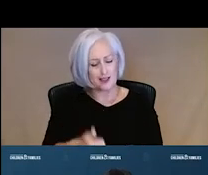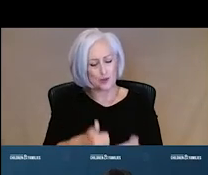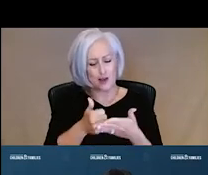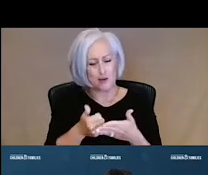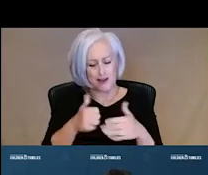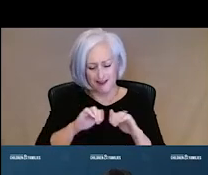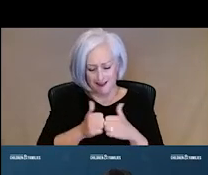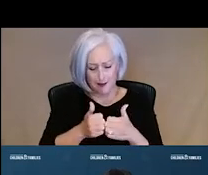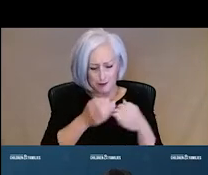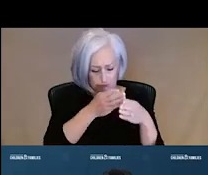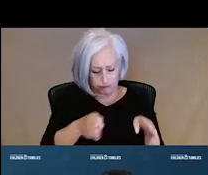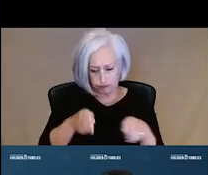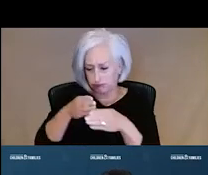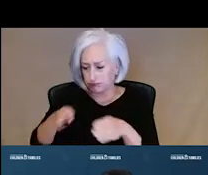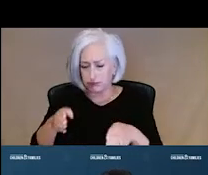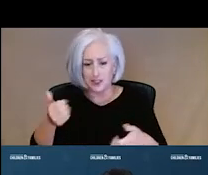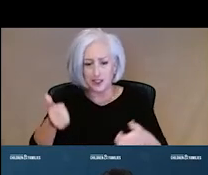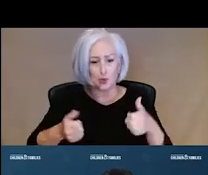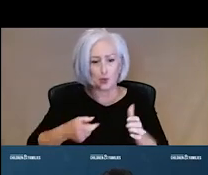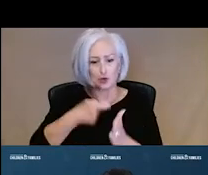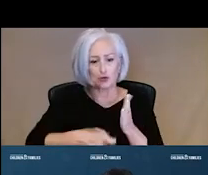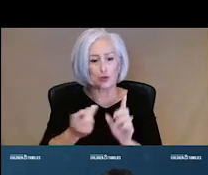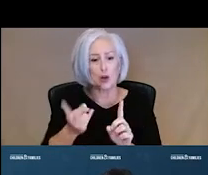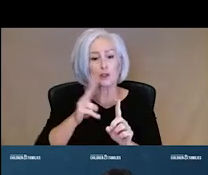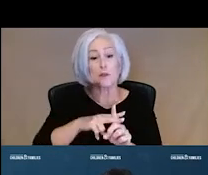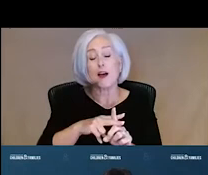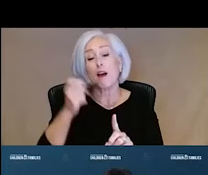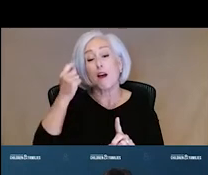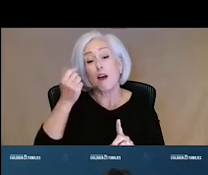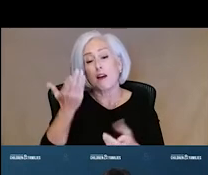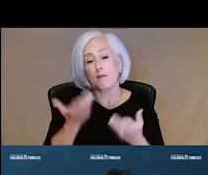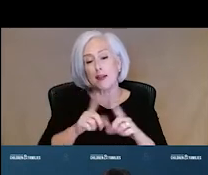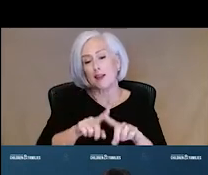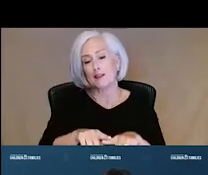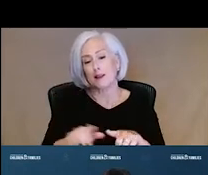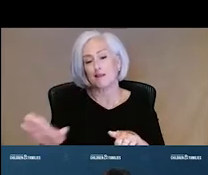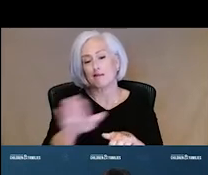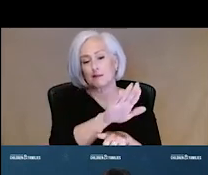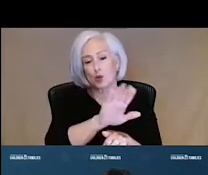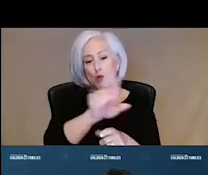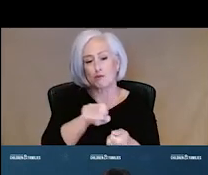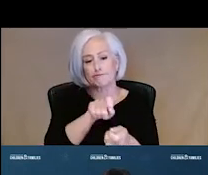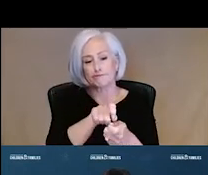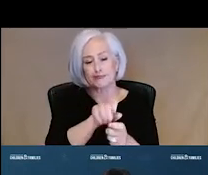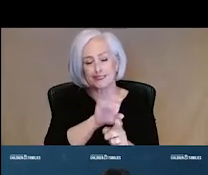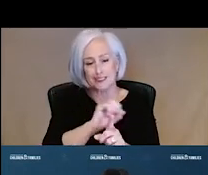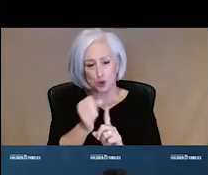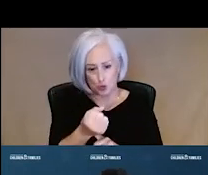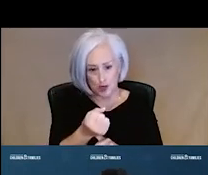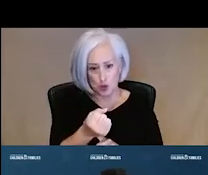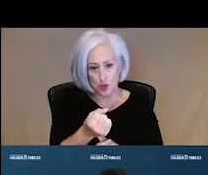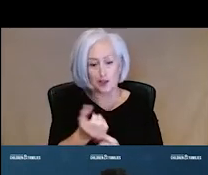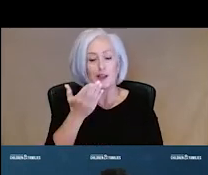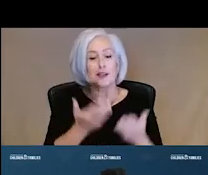may vary depending on your unique situation. If you're a pass-through entity, it may be helpful to ask the subrecipients to break out